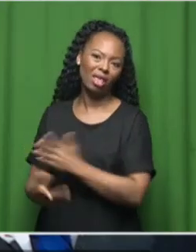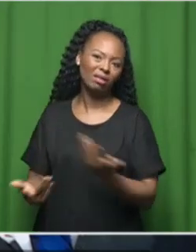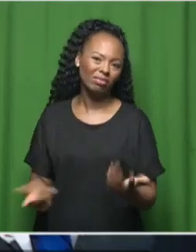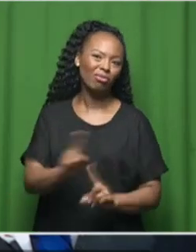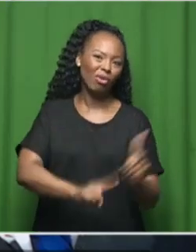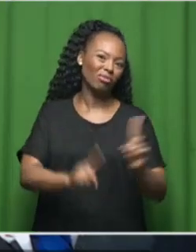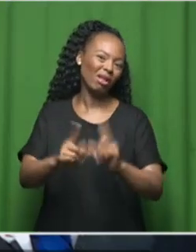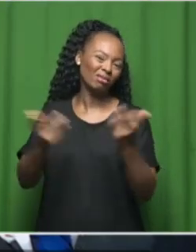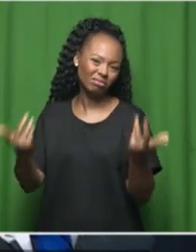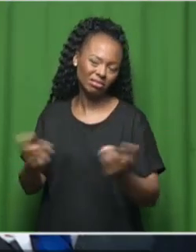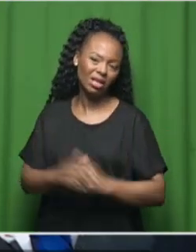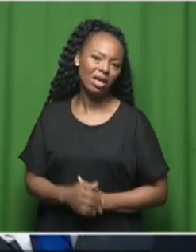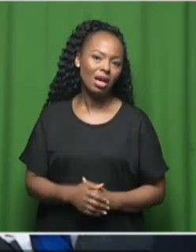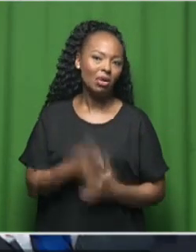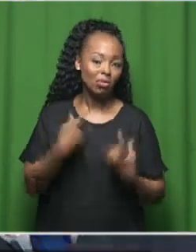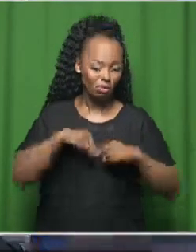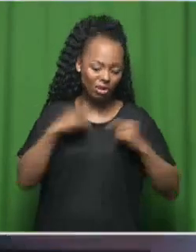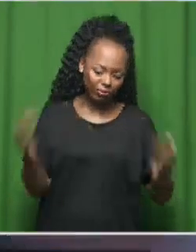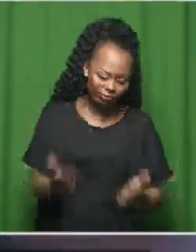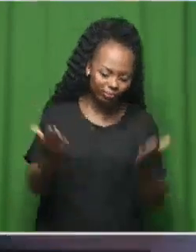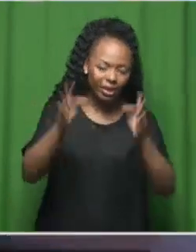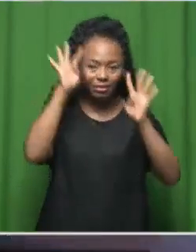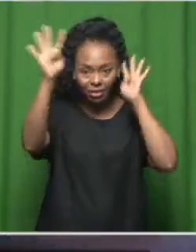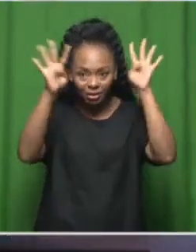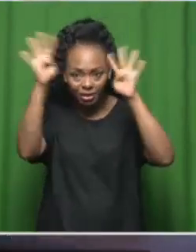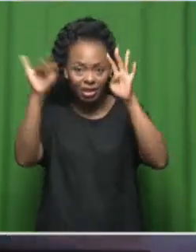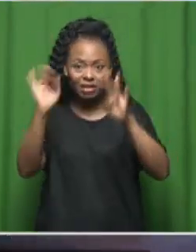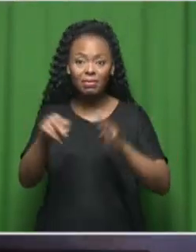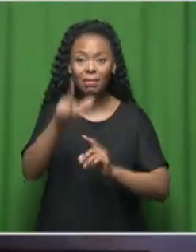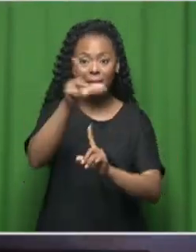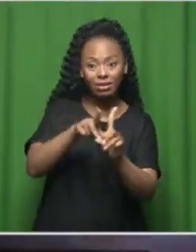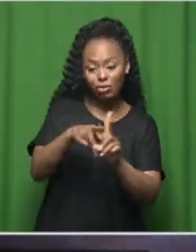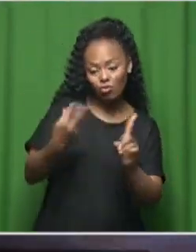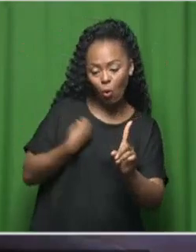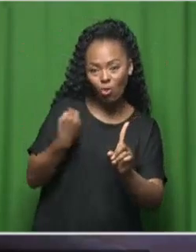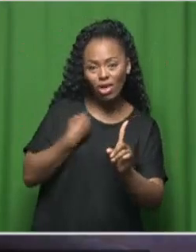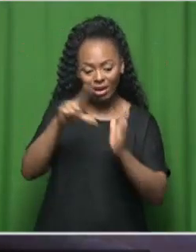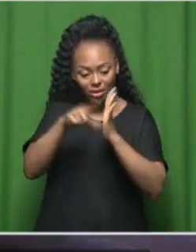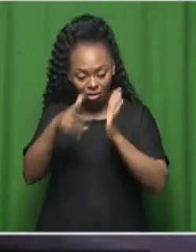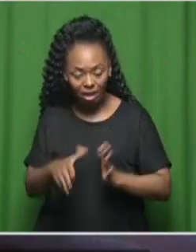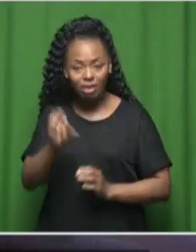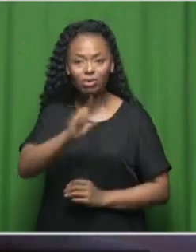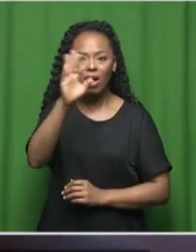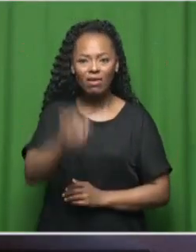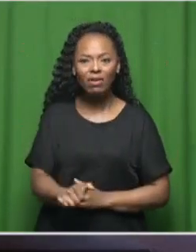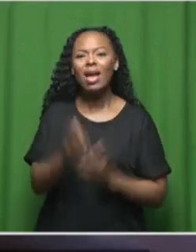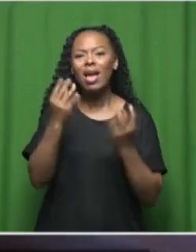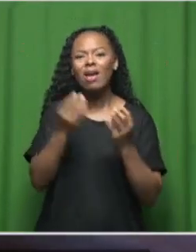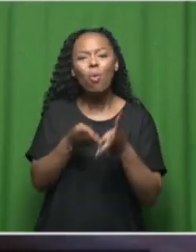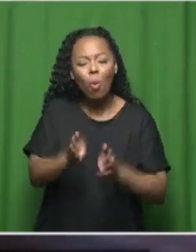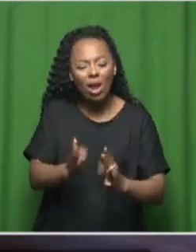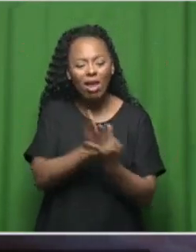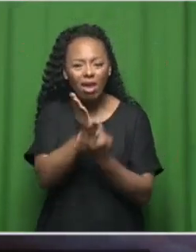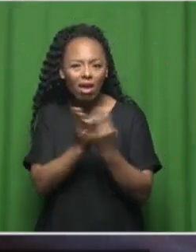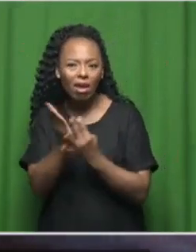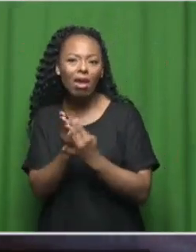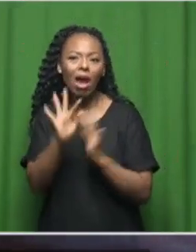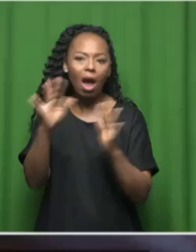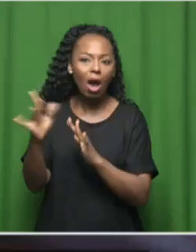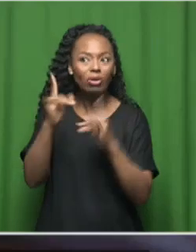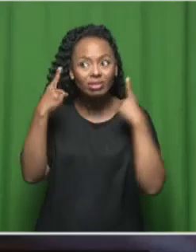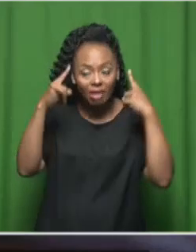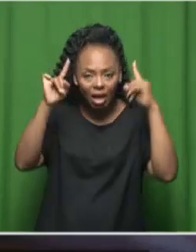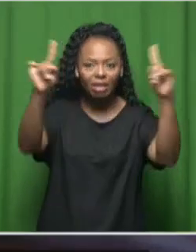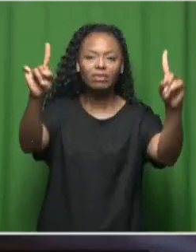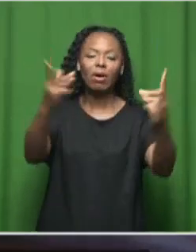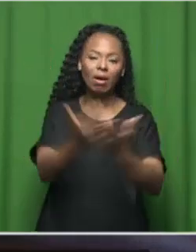but also we are inspiring that as a young person, if you're going to be a designer in South Africa, there are revenues and ways in which you become successful. And these brands are